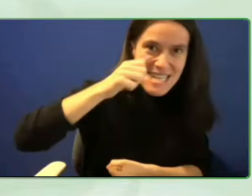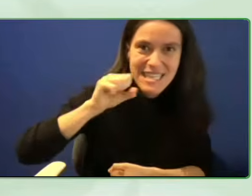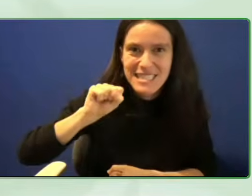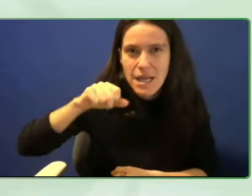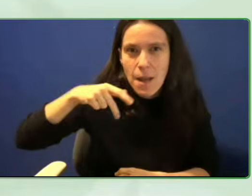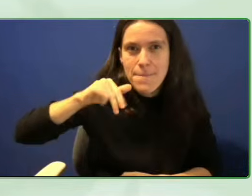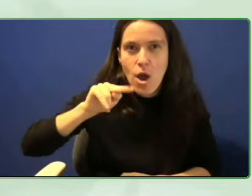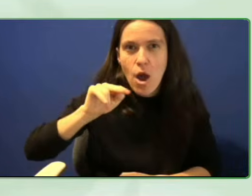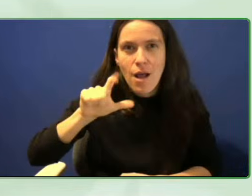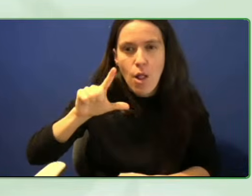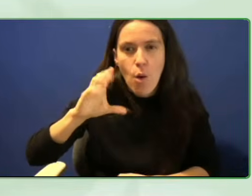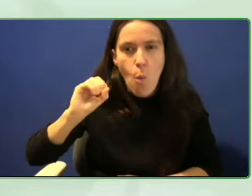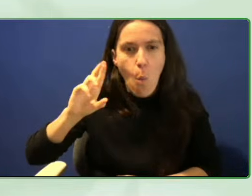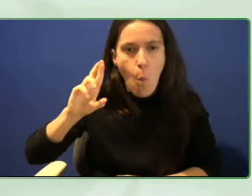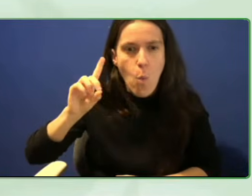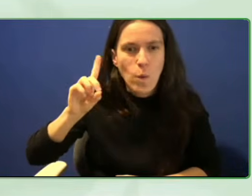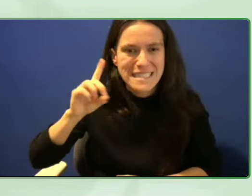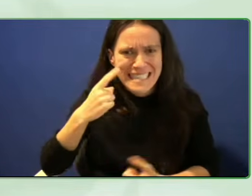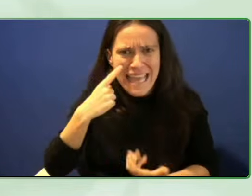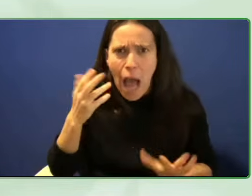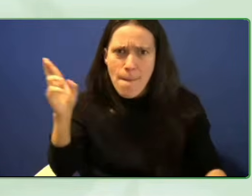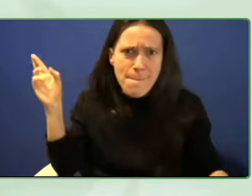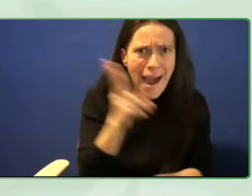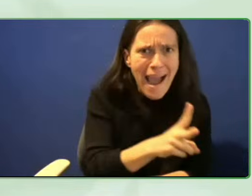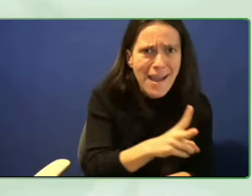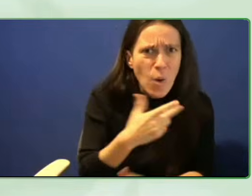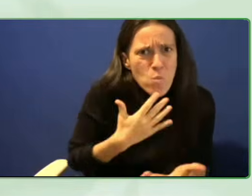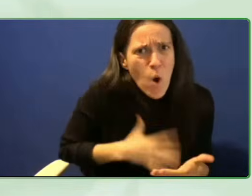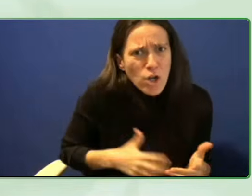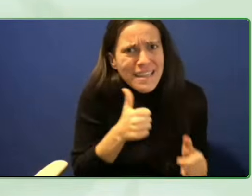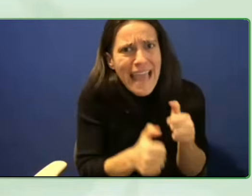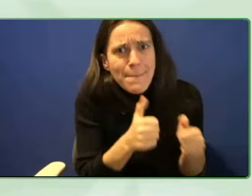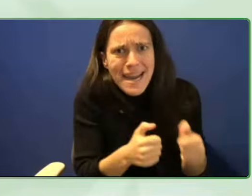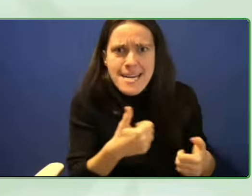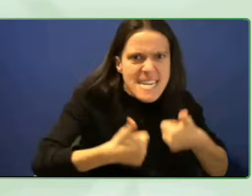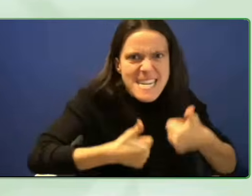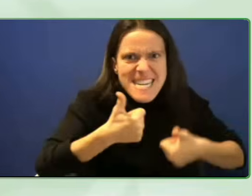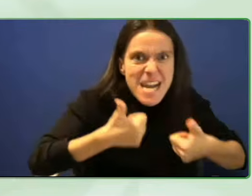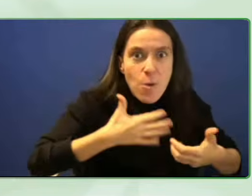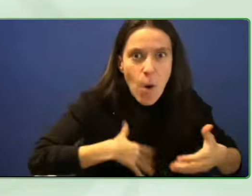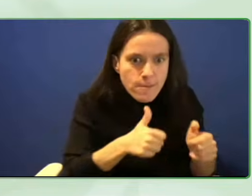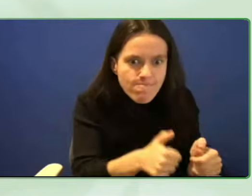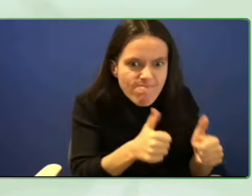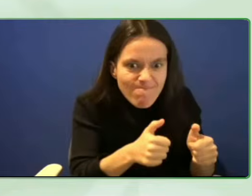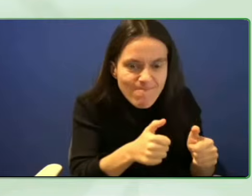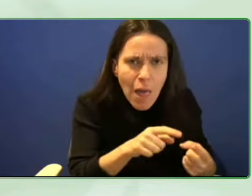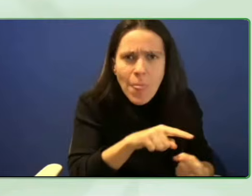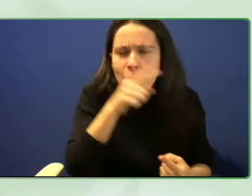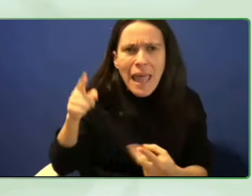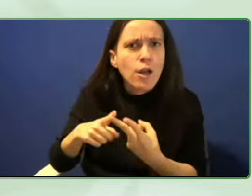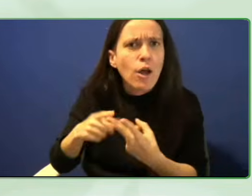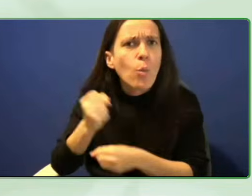back competing and gaming? Then working in Ukraine with soldiers